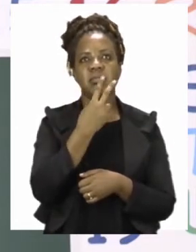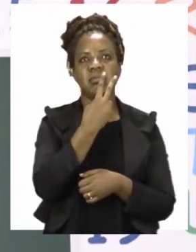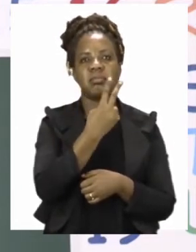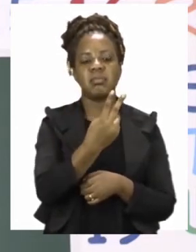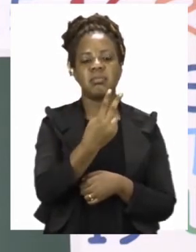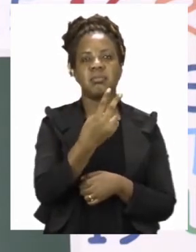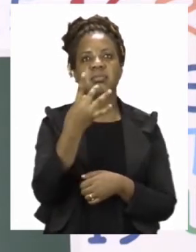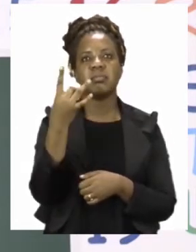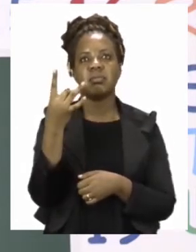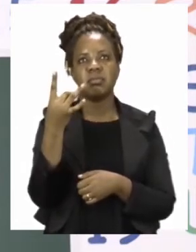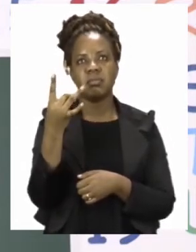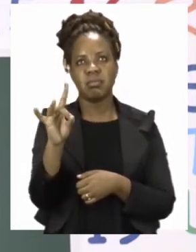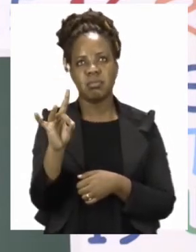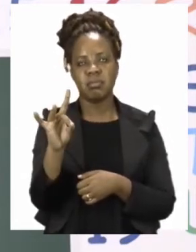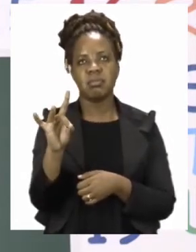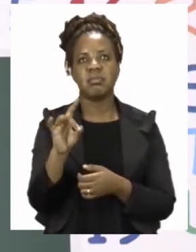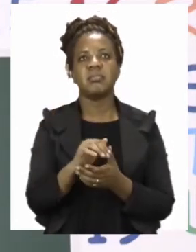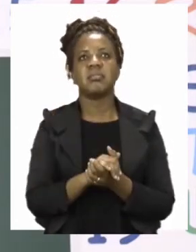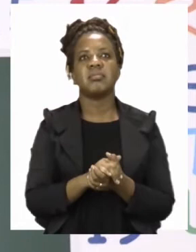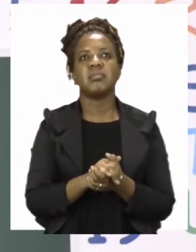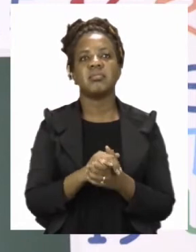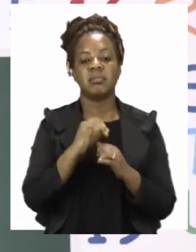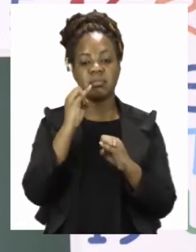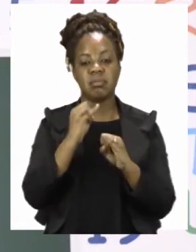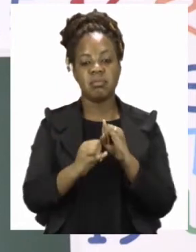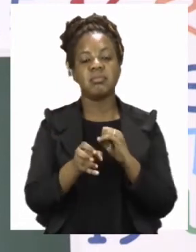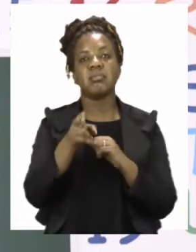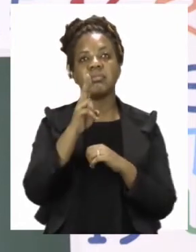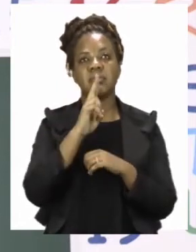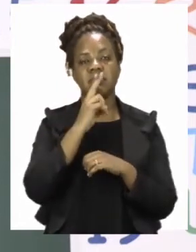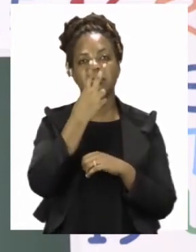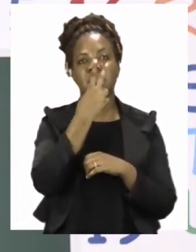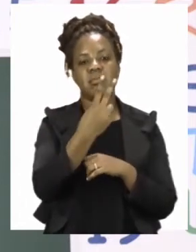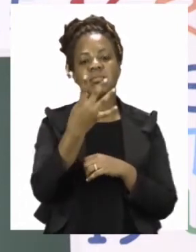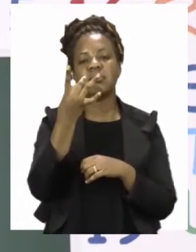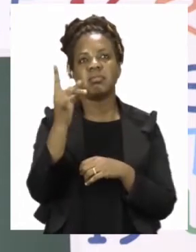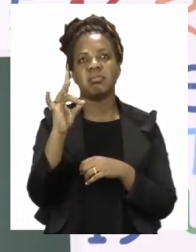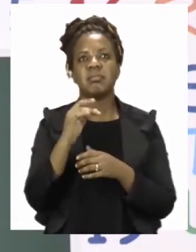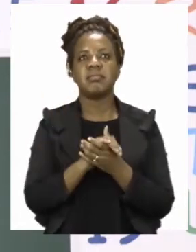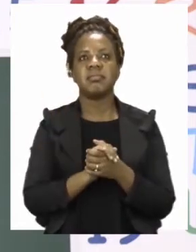7, 8. So that means our answer is